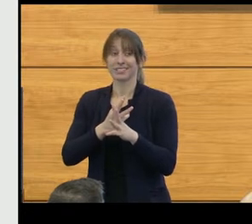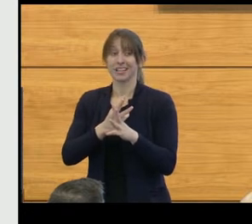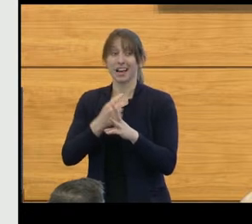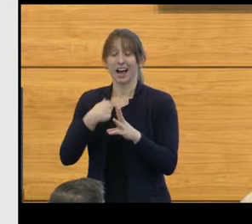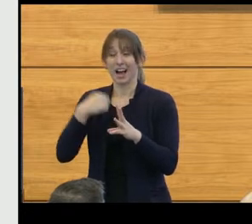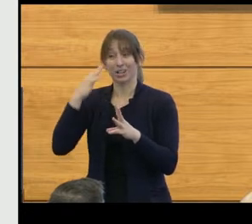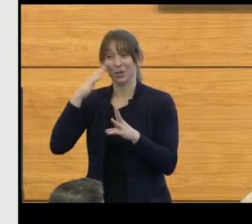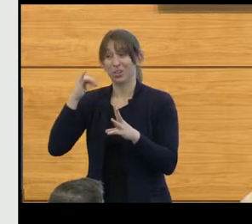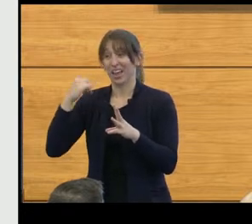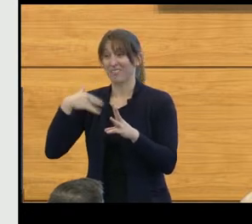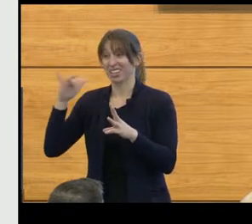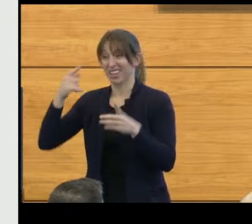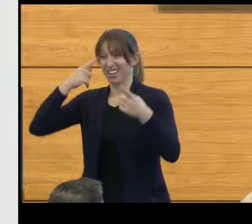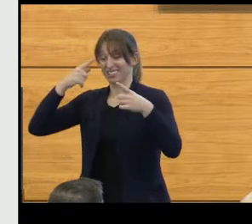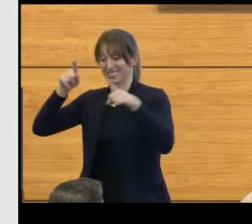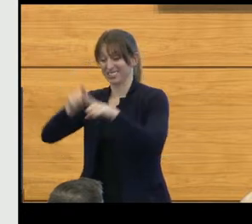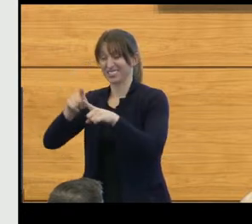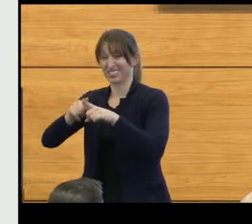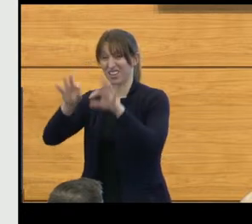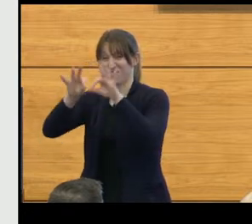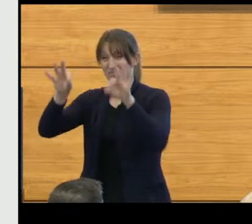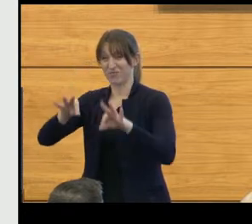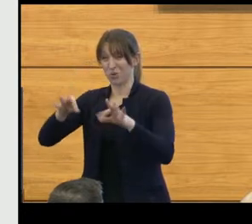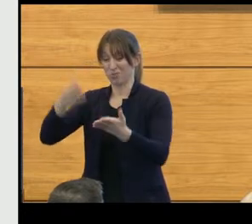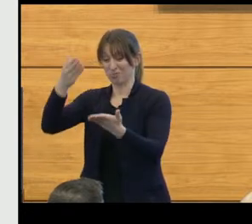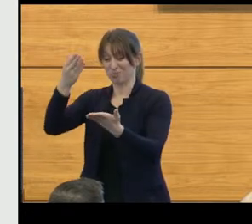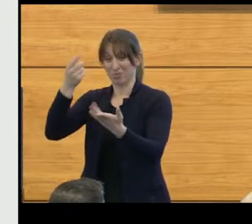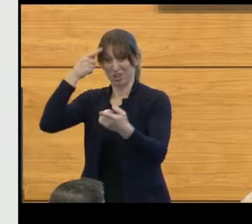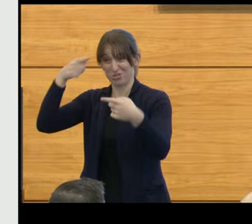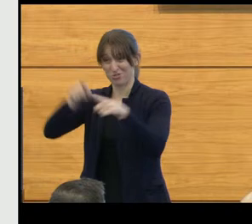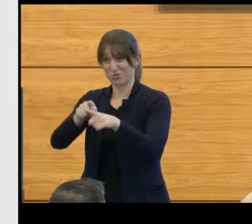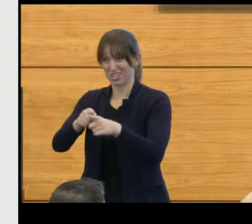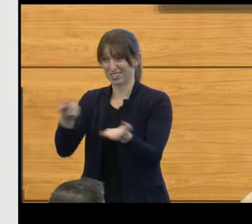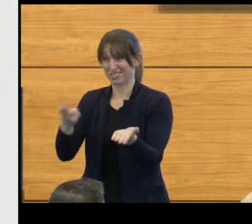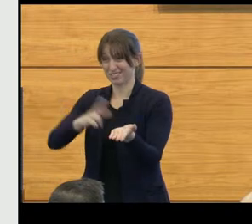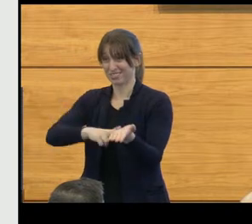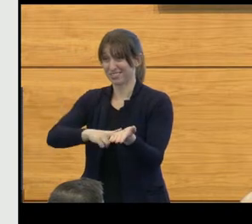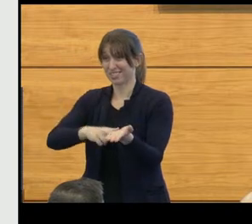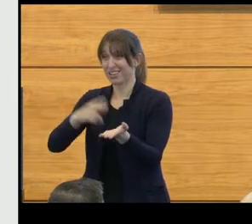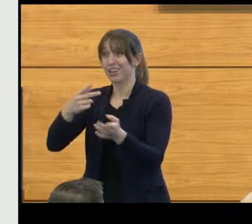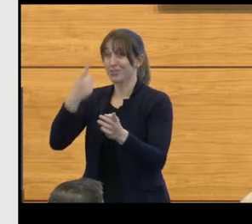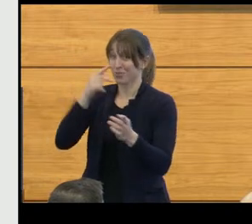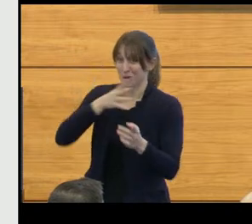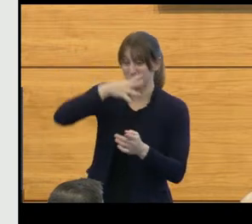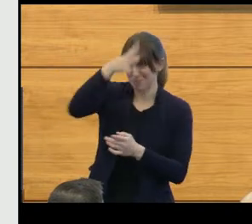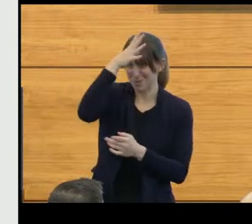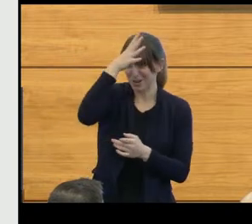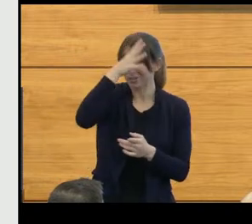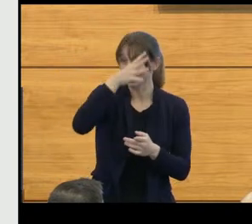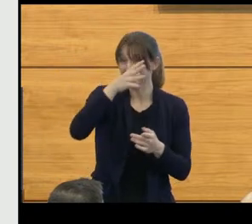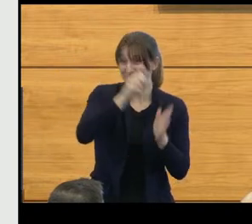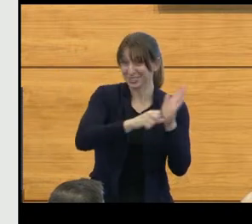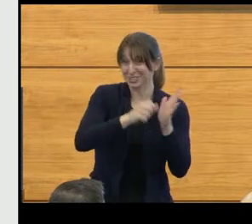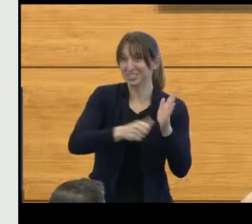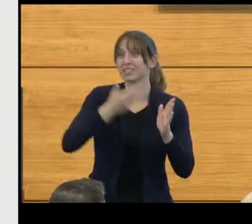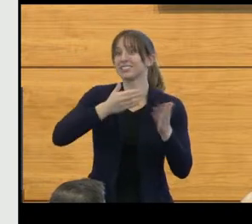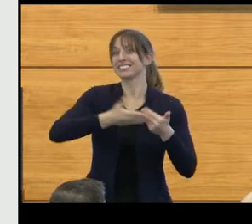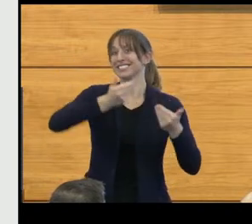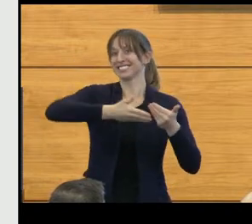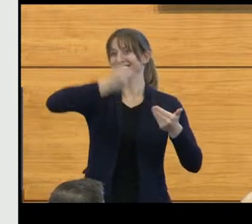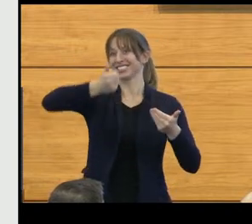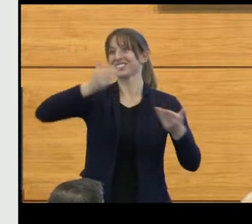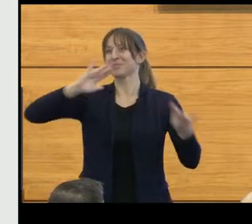consent form from an adult for their operation is much easier than getting a consent form from a